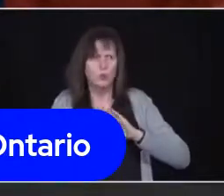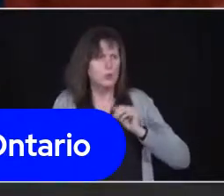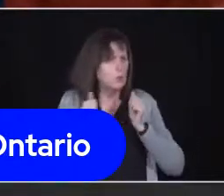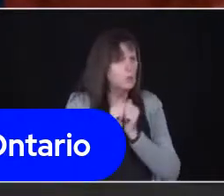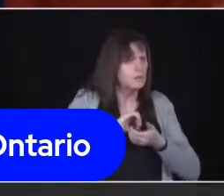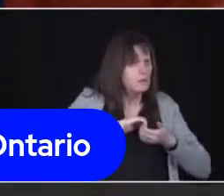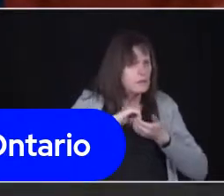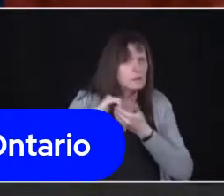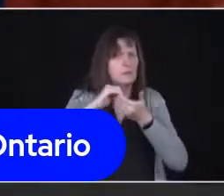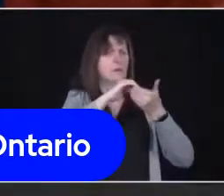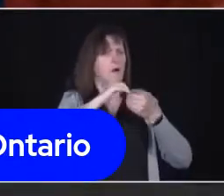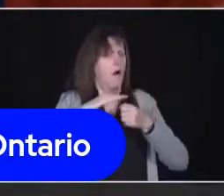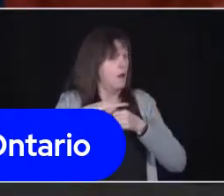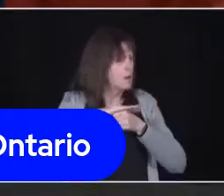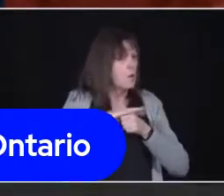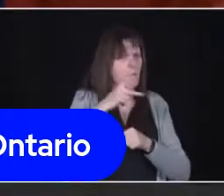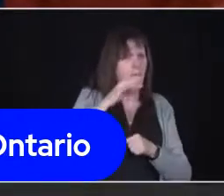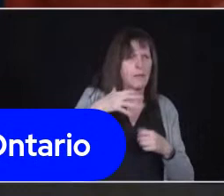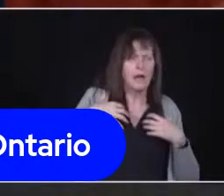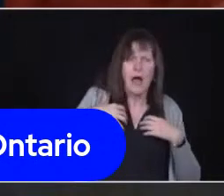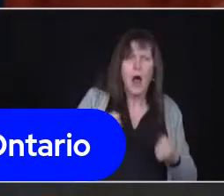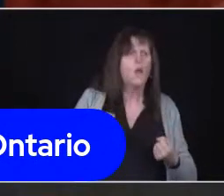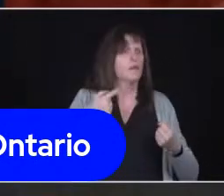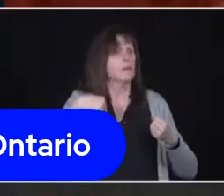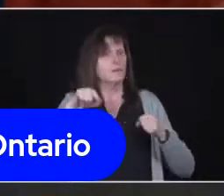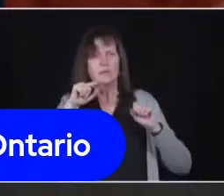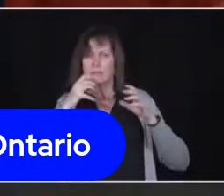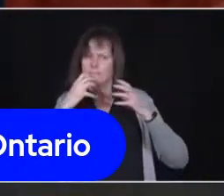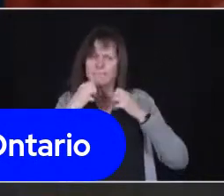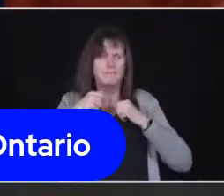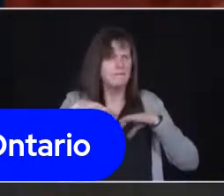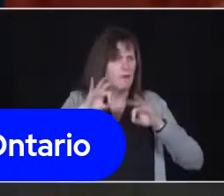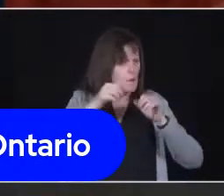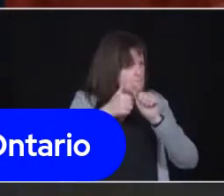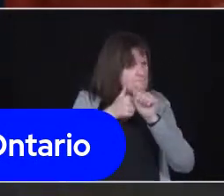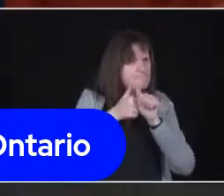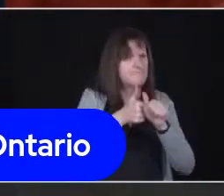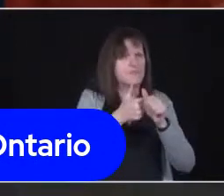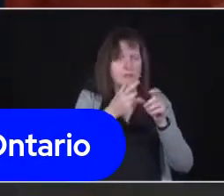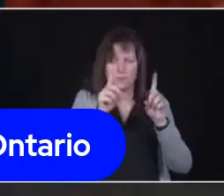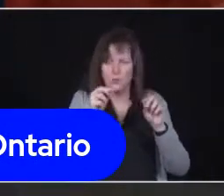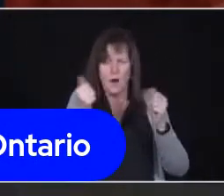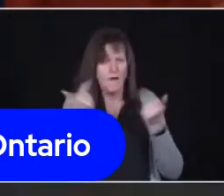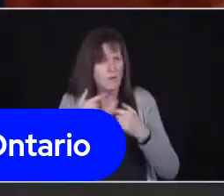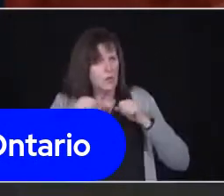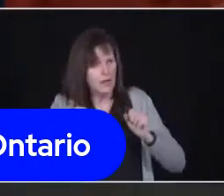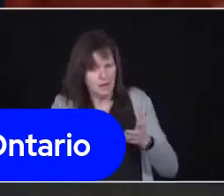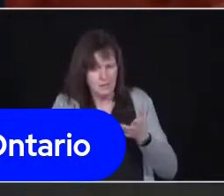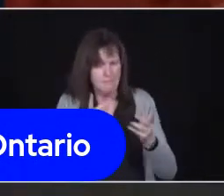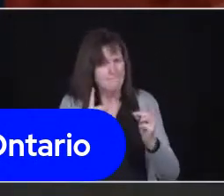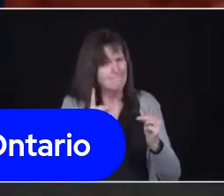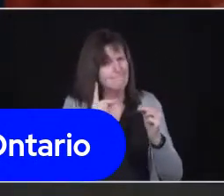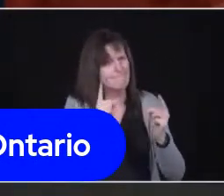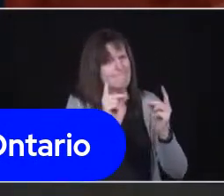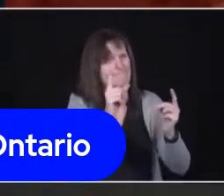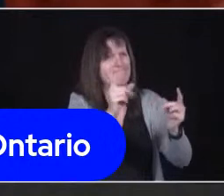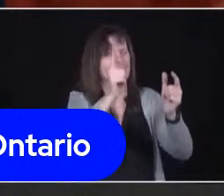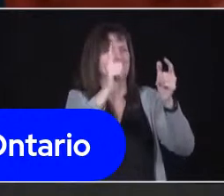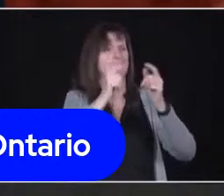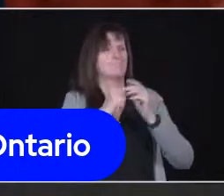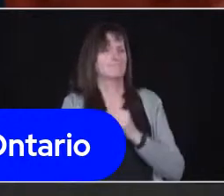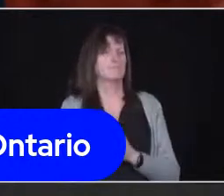to mobilize every channel and deliver vaccines as quickly as possible. All Health Canada